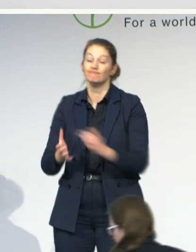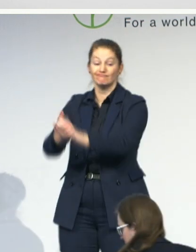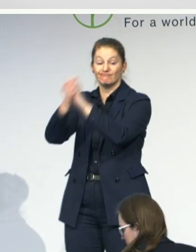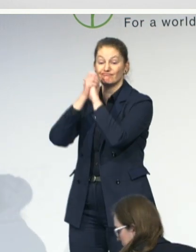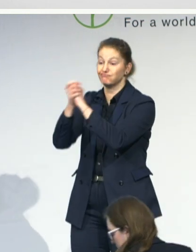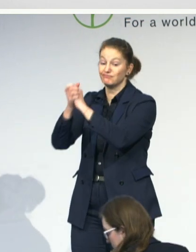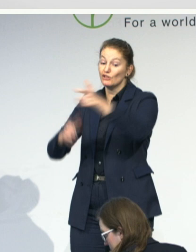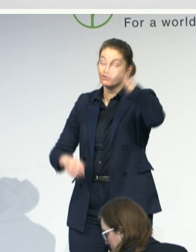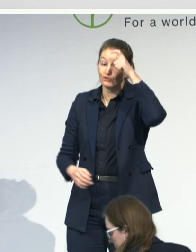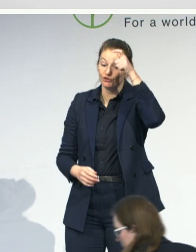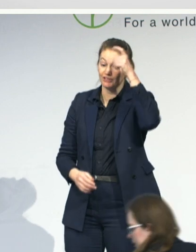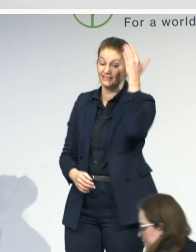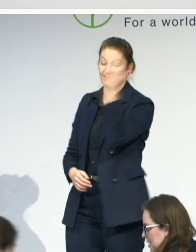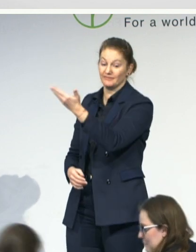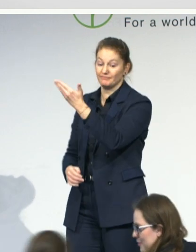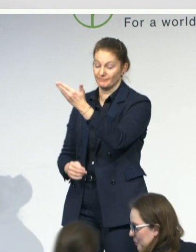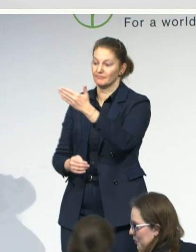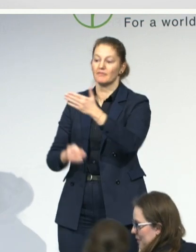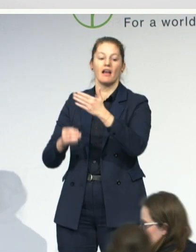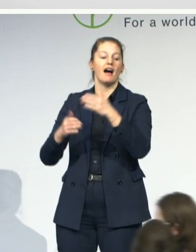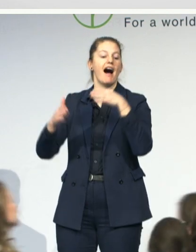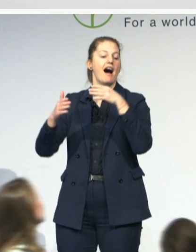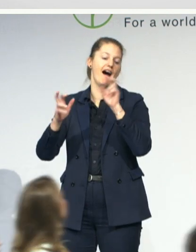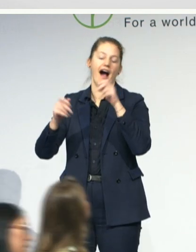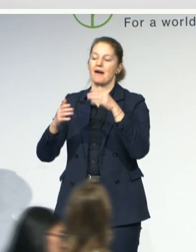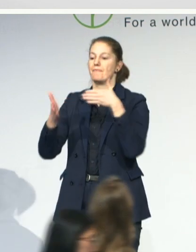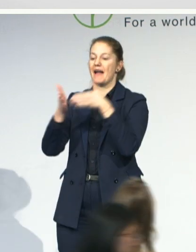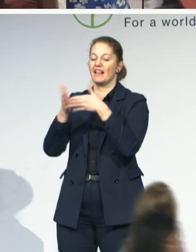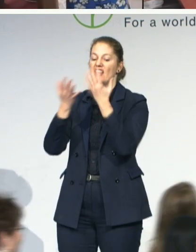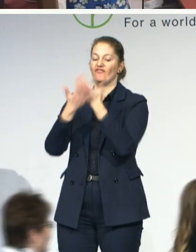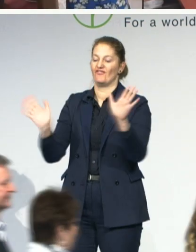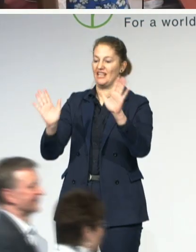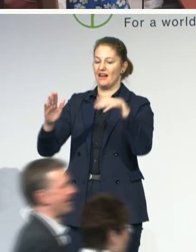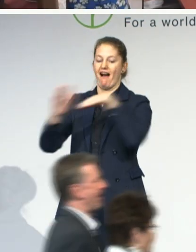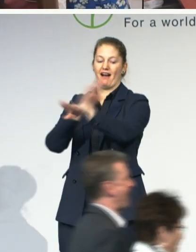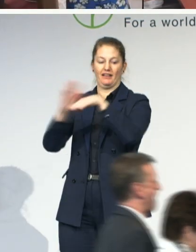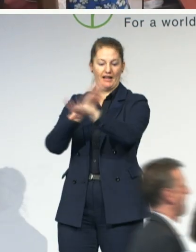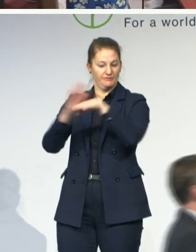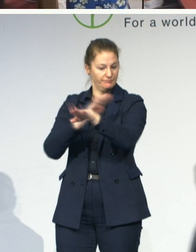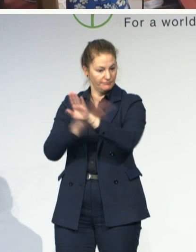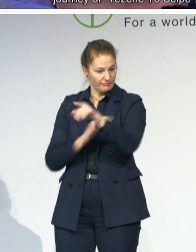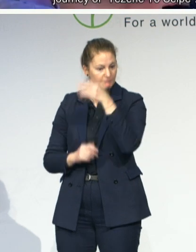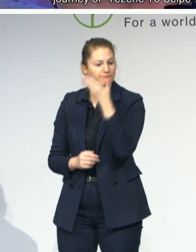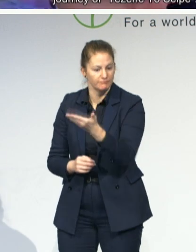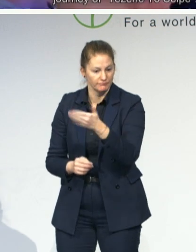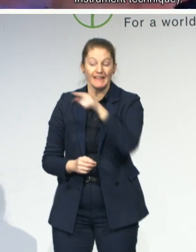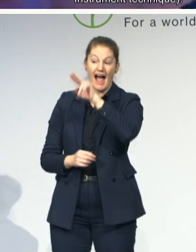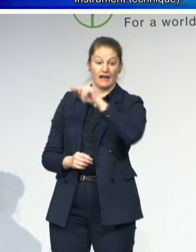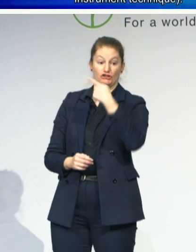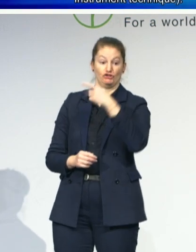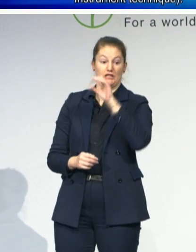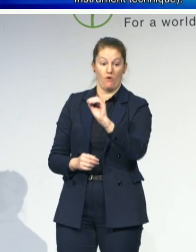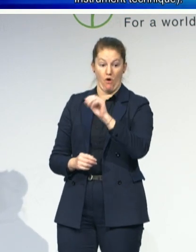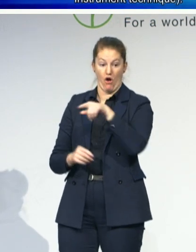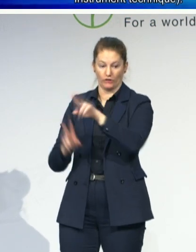Congratulations to the Association of Barrier-Free Access from Turkey. This NGO has developed a barrier-free